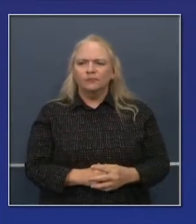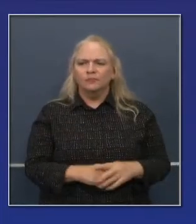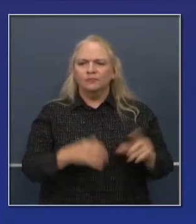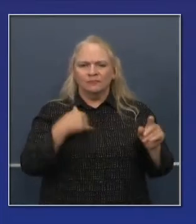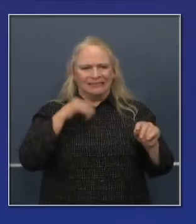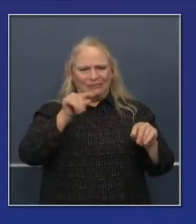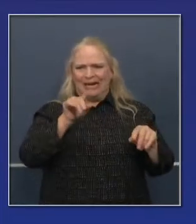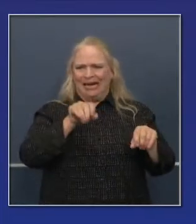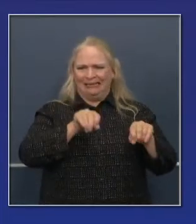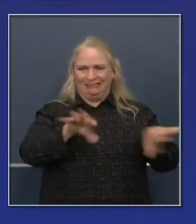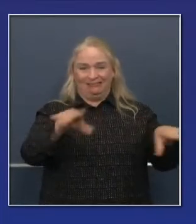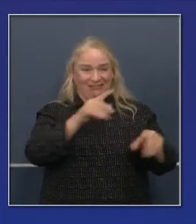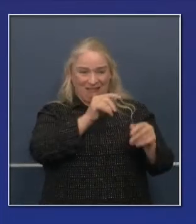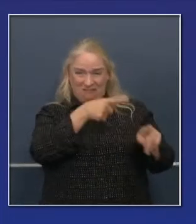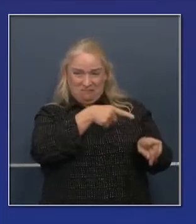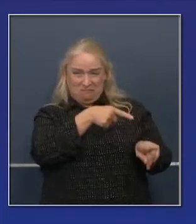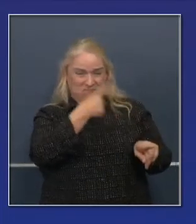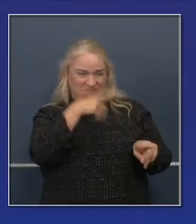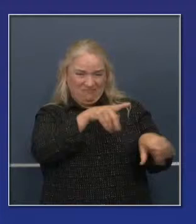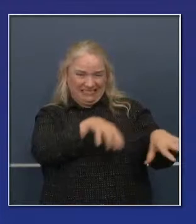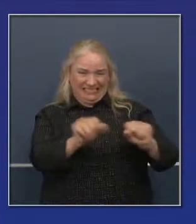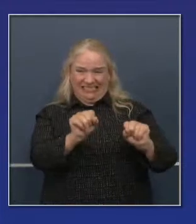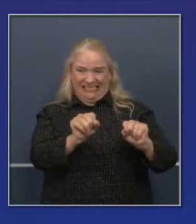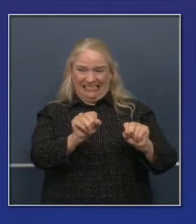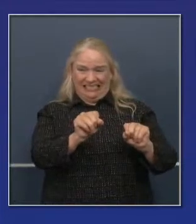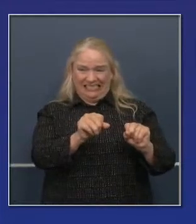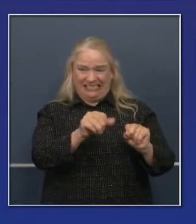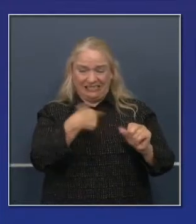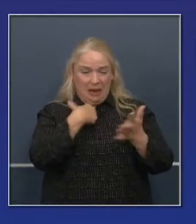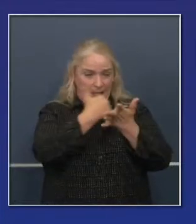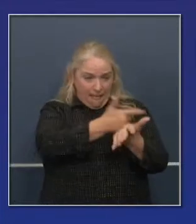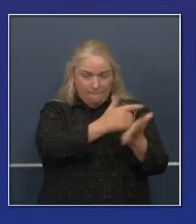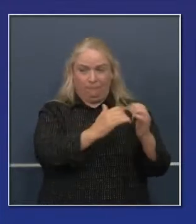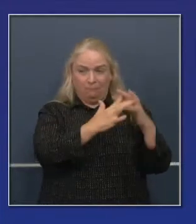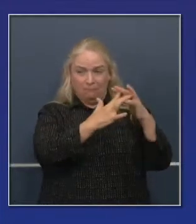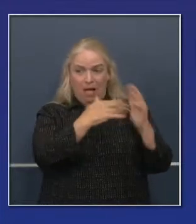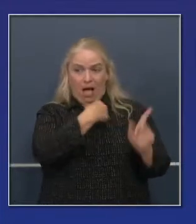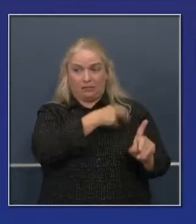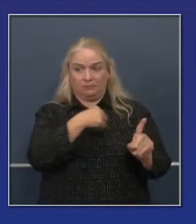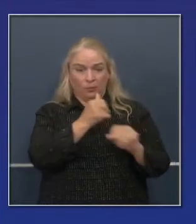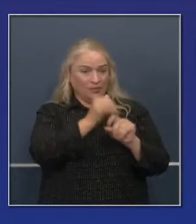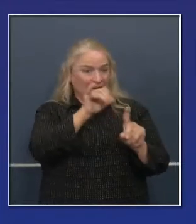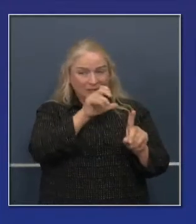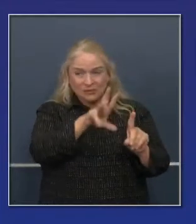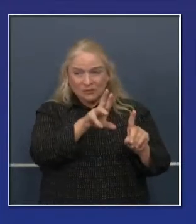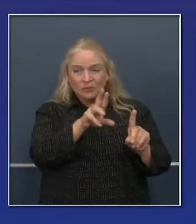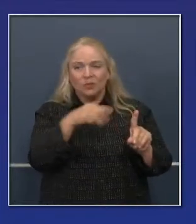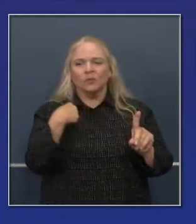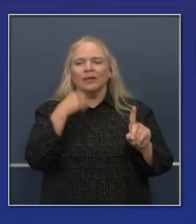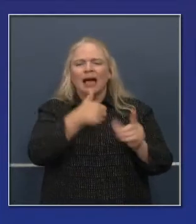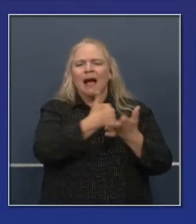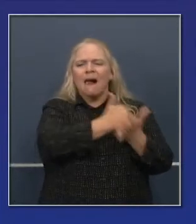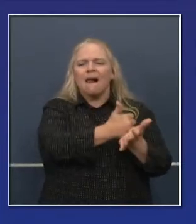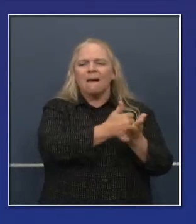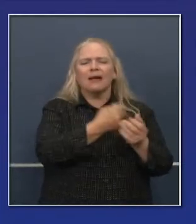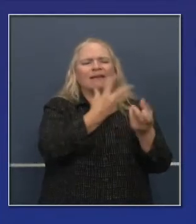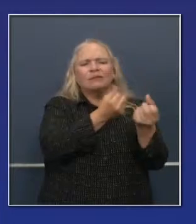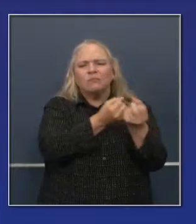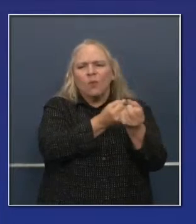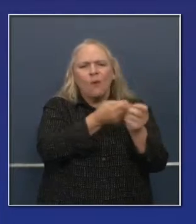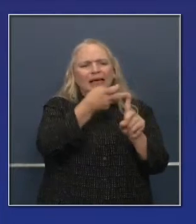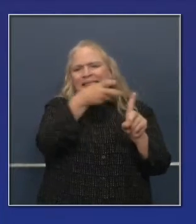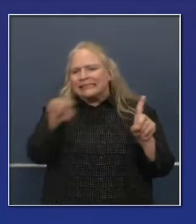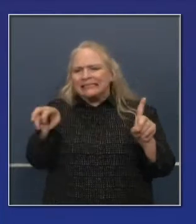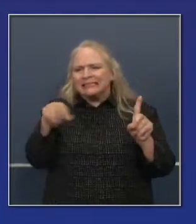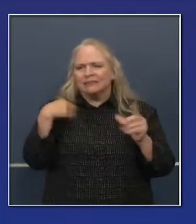a systemic approach to how we share assets and resources. As I said, we've done that in Imperial, bringing ventilators down.